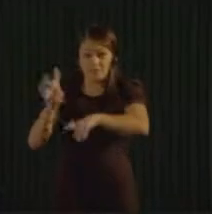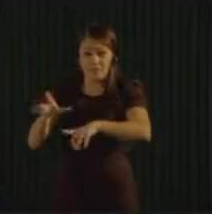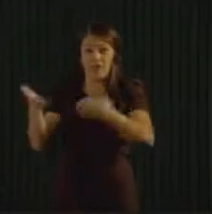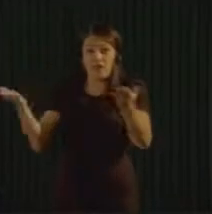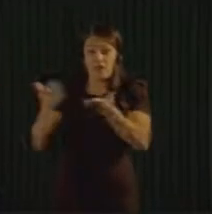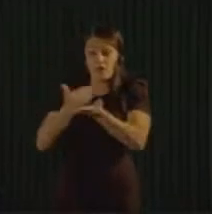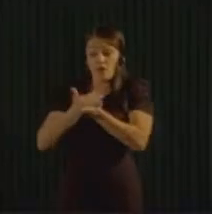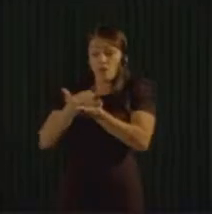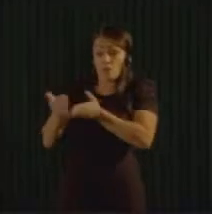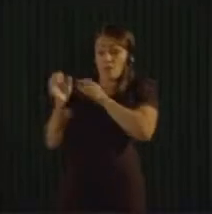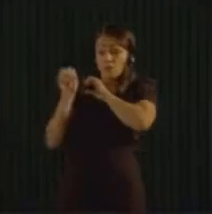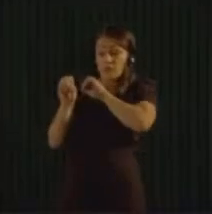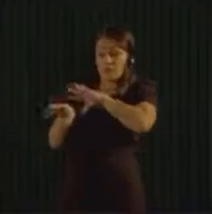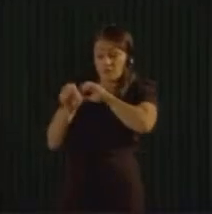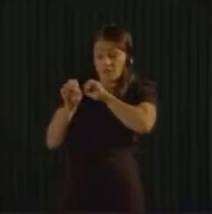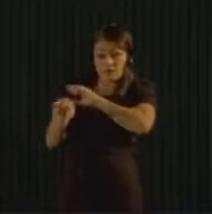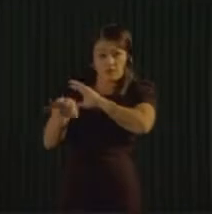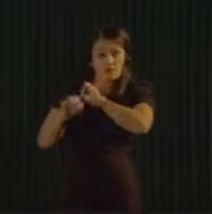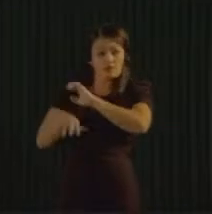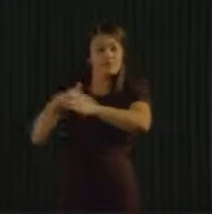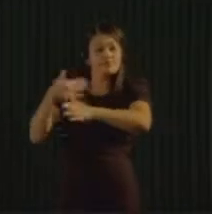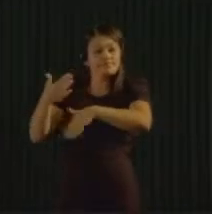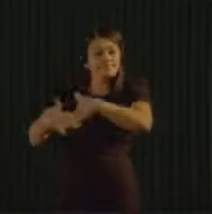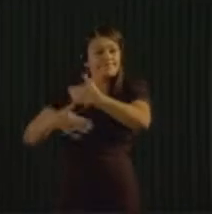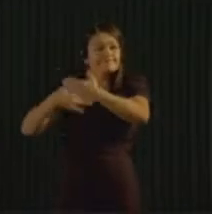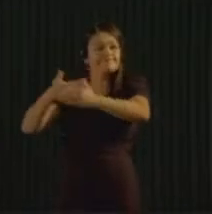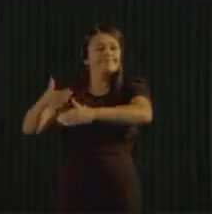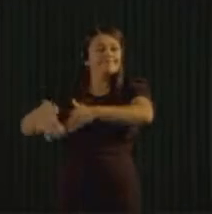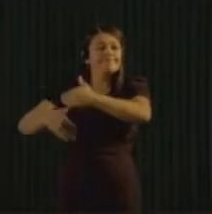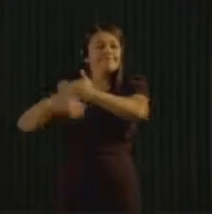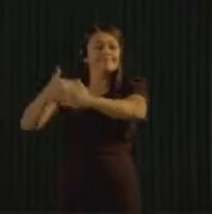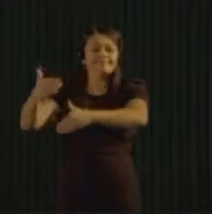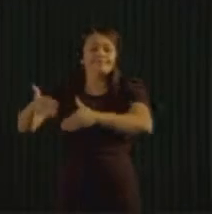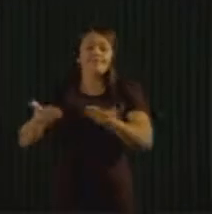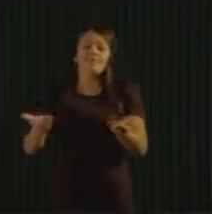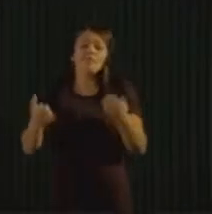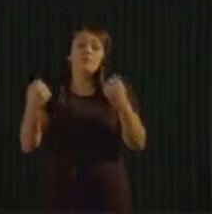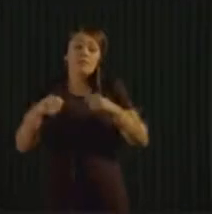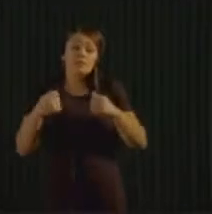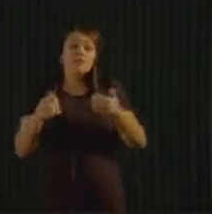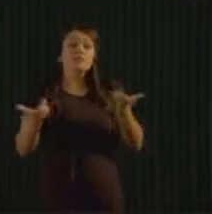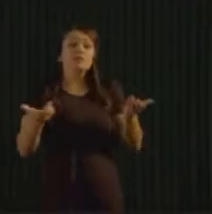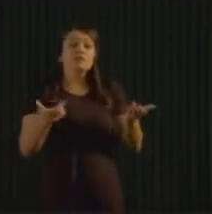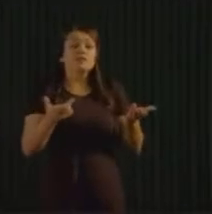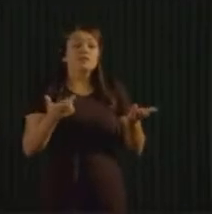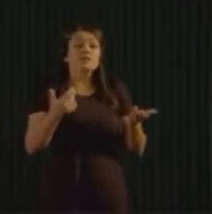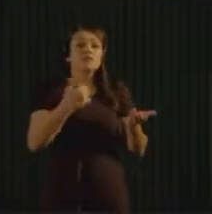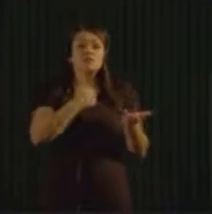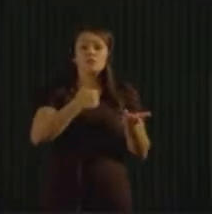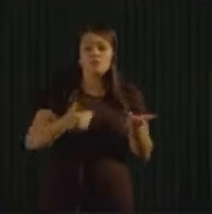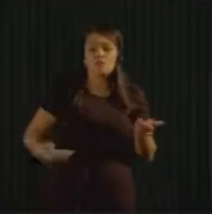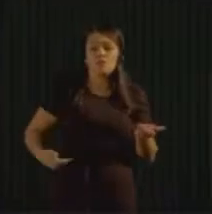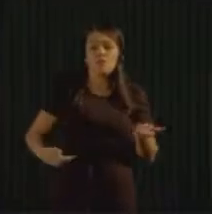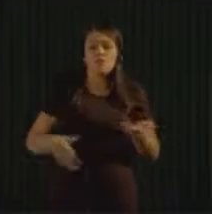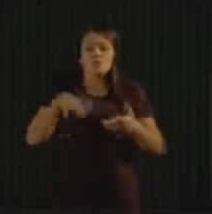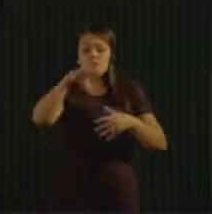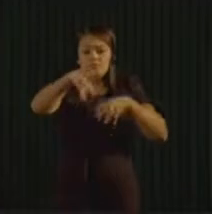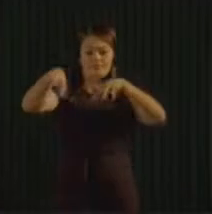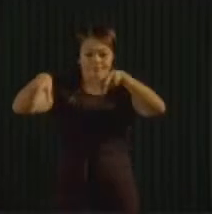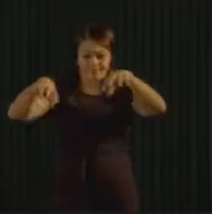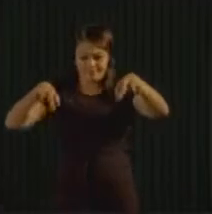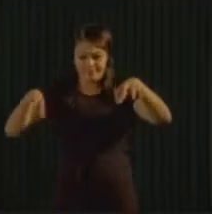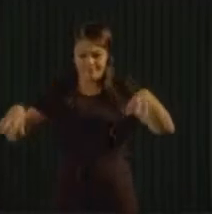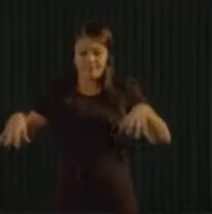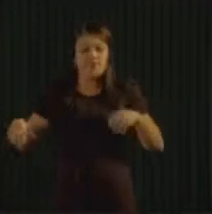example, for the, let's say, municipal offices or building transition, that might be also easier to discuss about